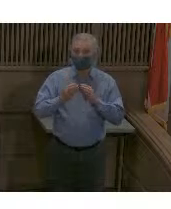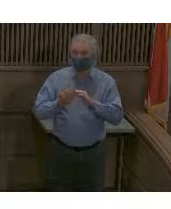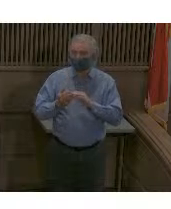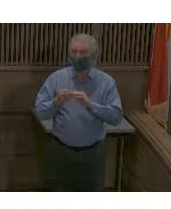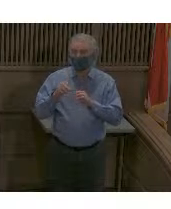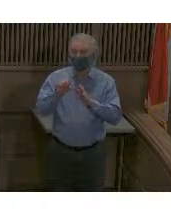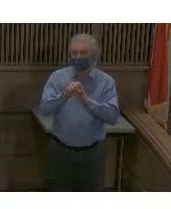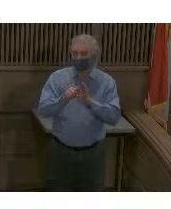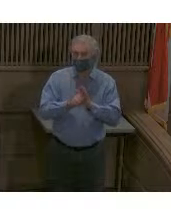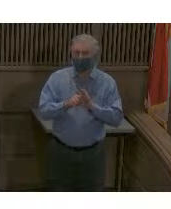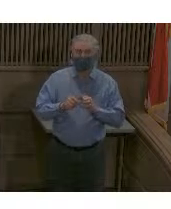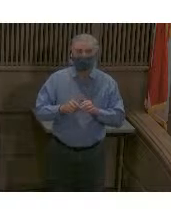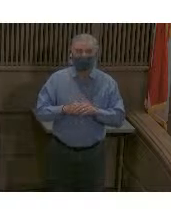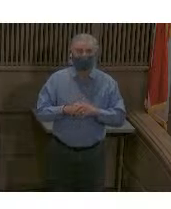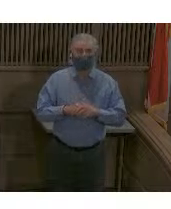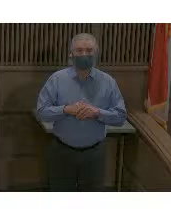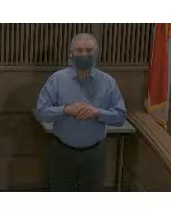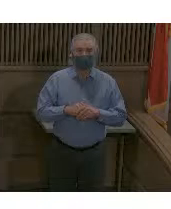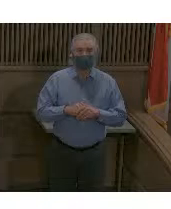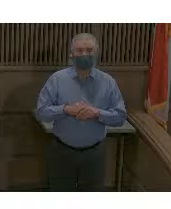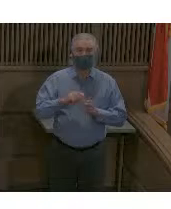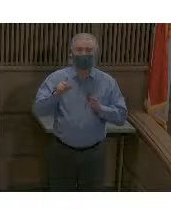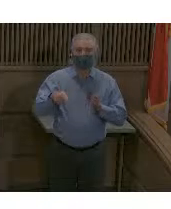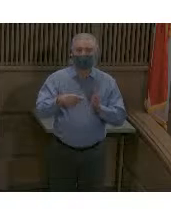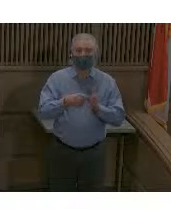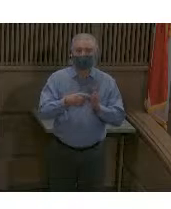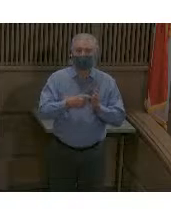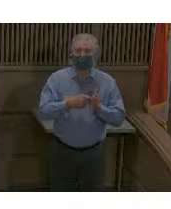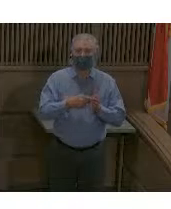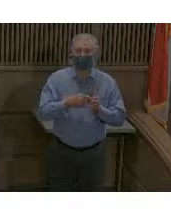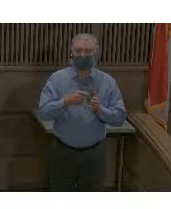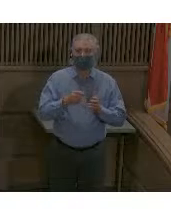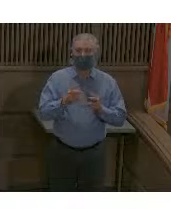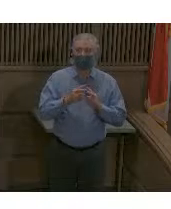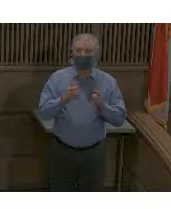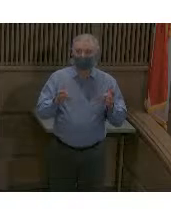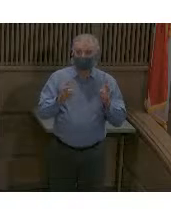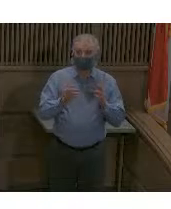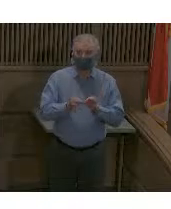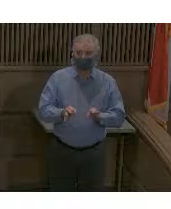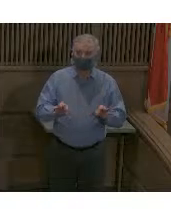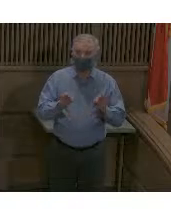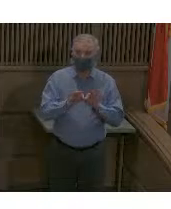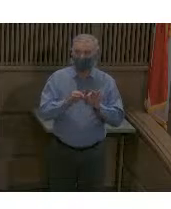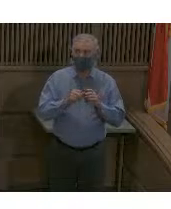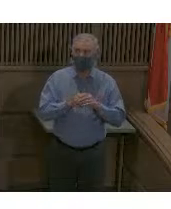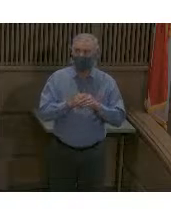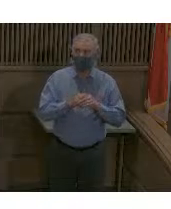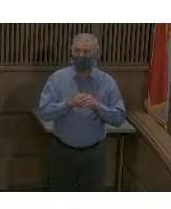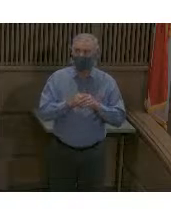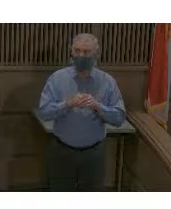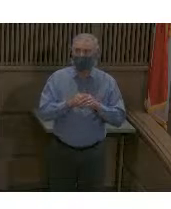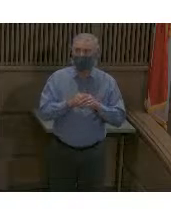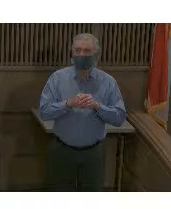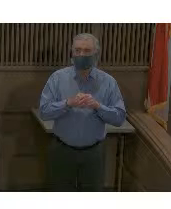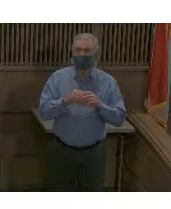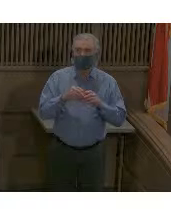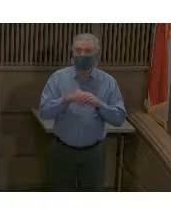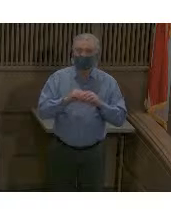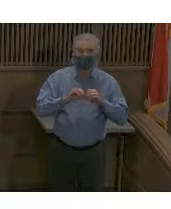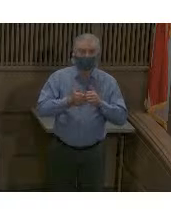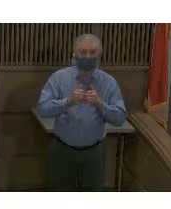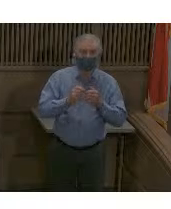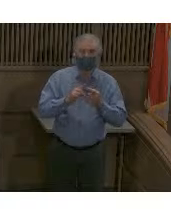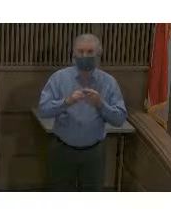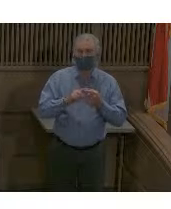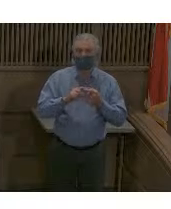to our state, everywhere. This is very, very important. And in terms of understanding